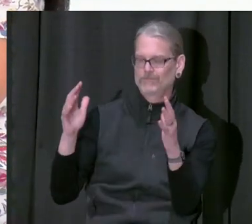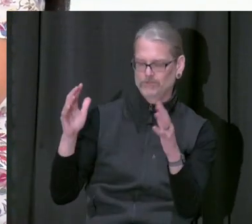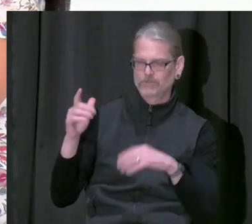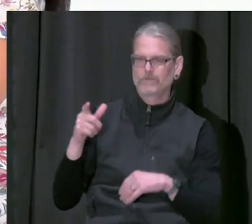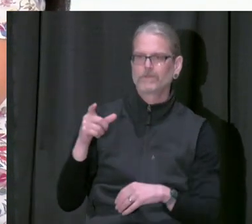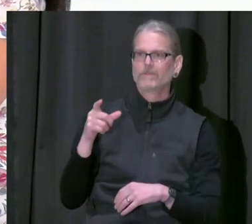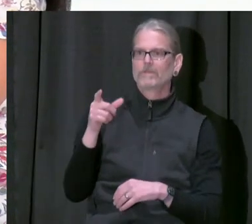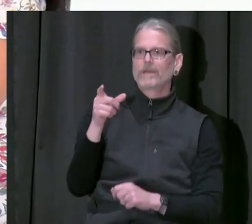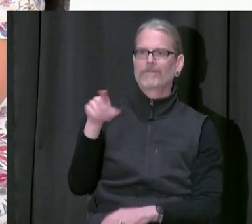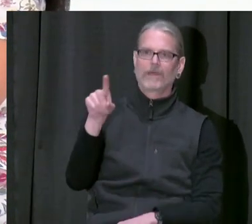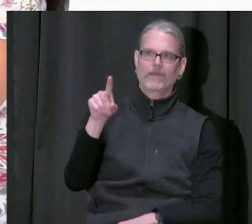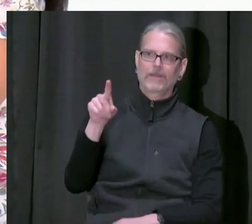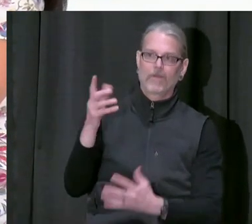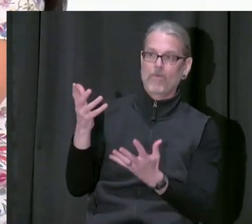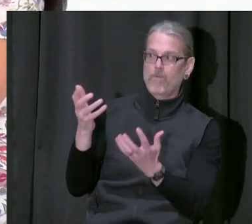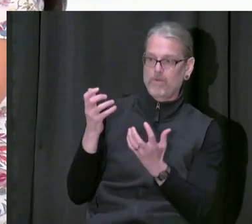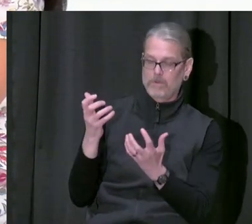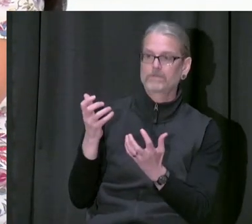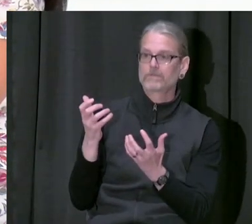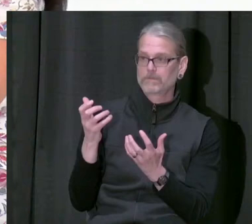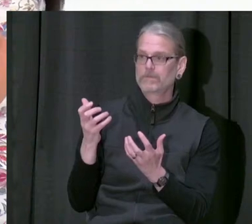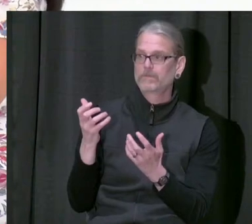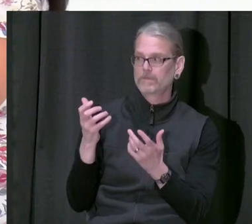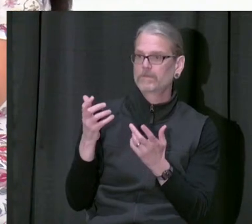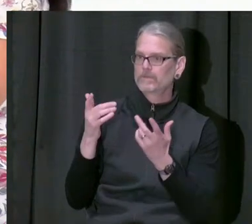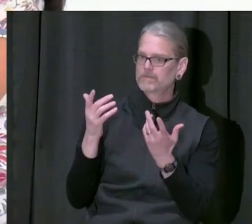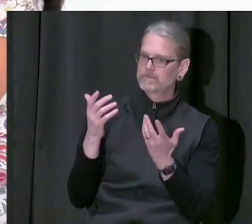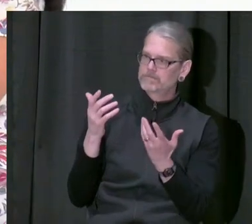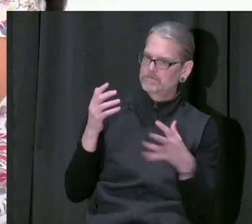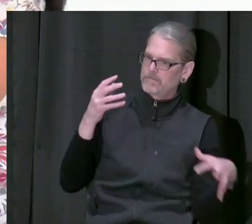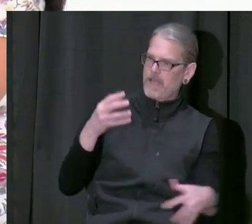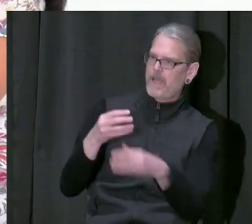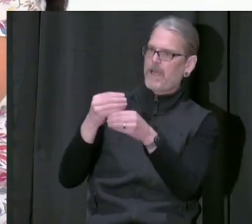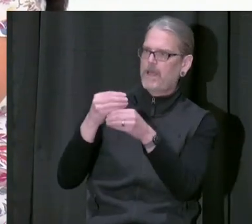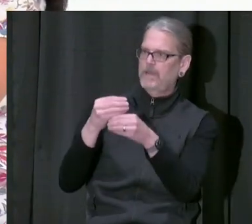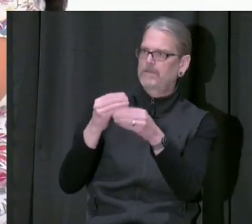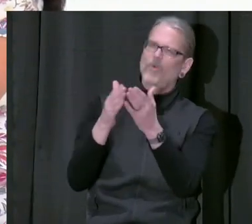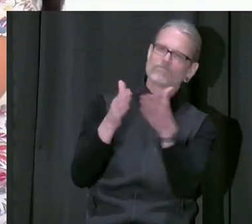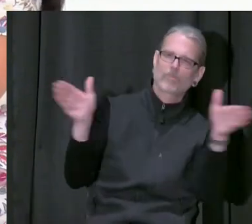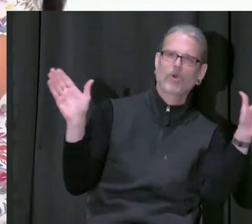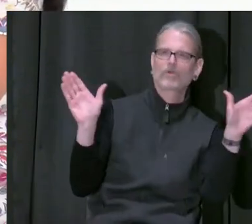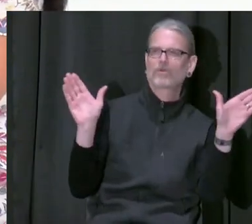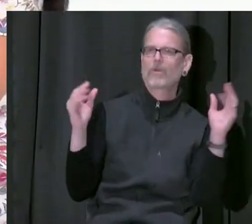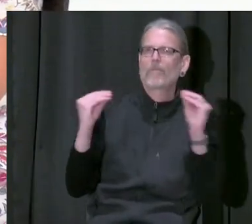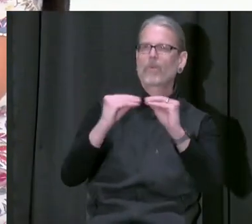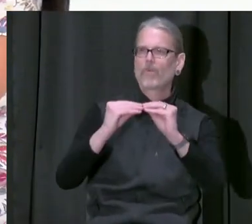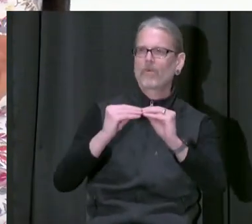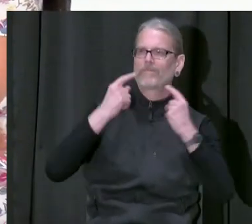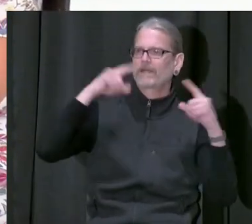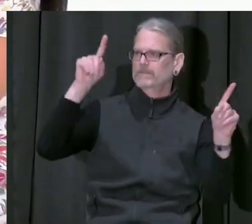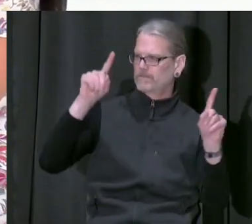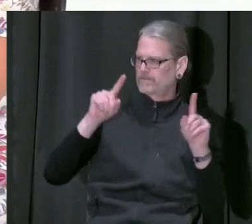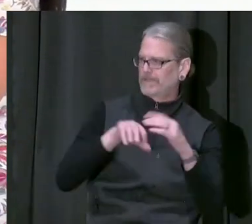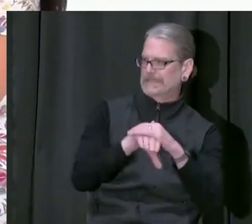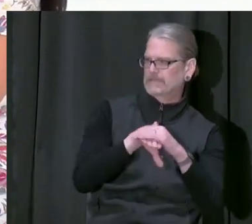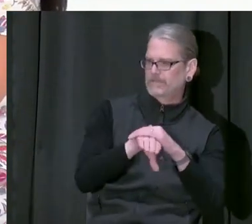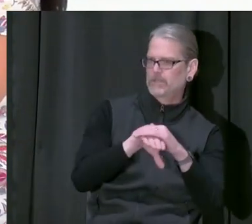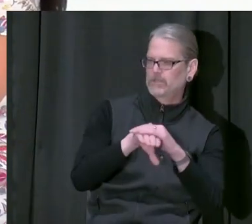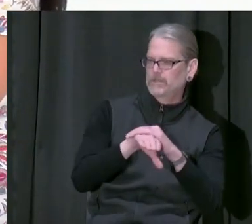pretty much wanting to have a broader, more effective, So what we did